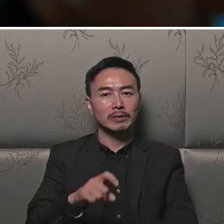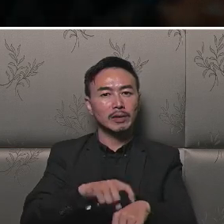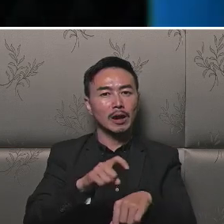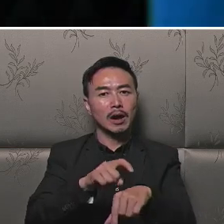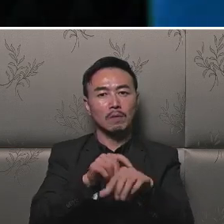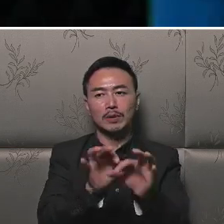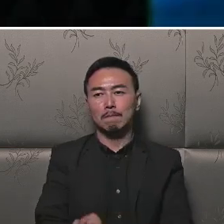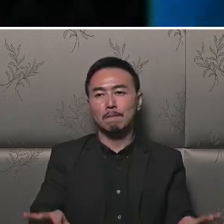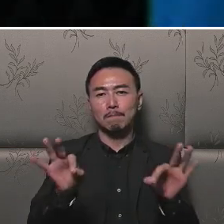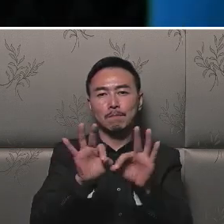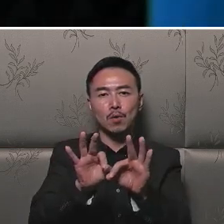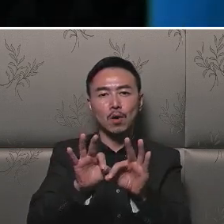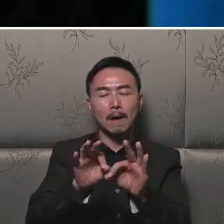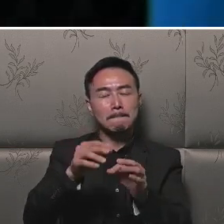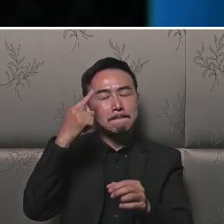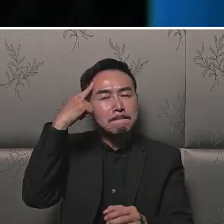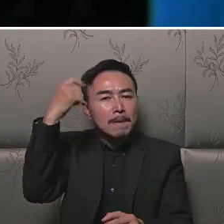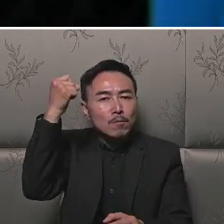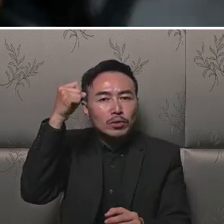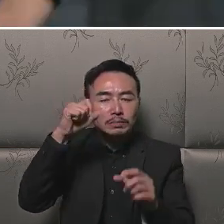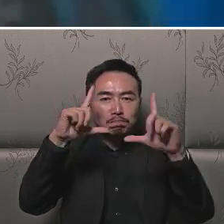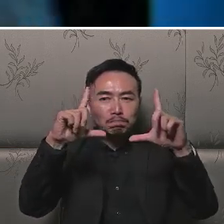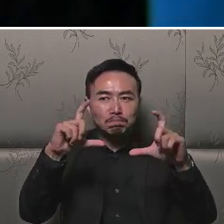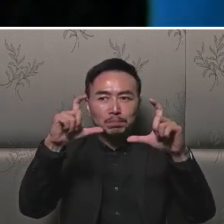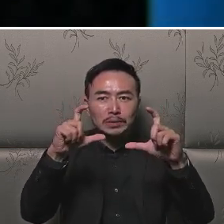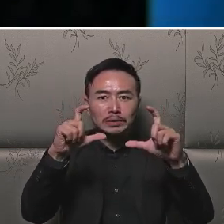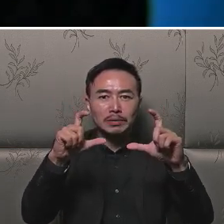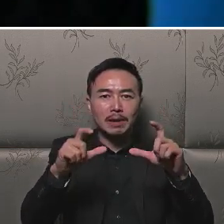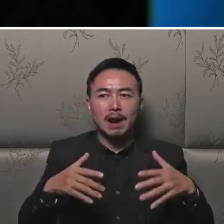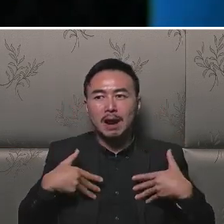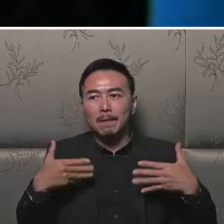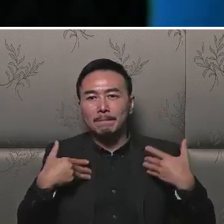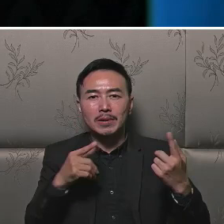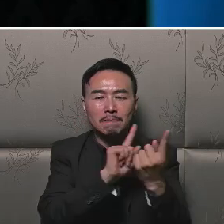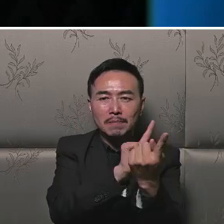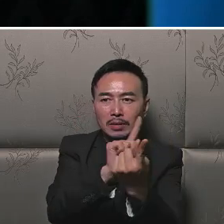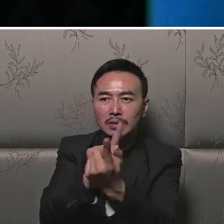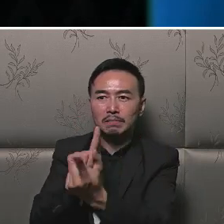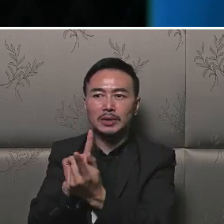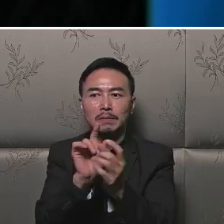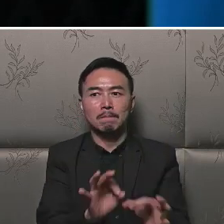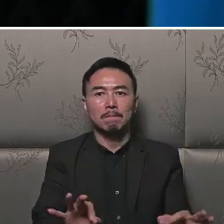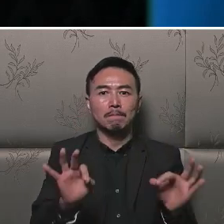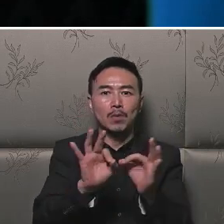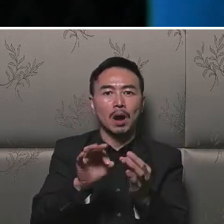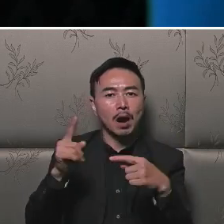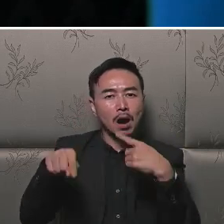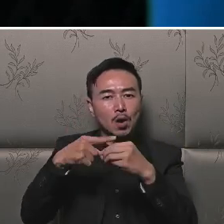in the industry just get together. It's not easy at all. And yes, ladies and gentlemen, no